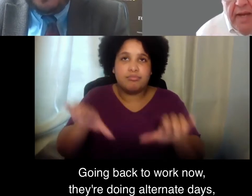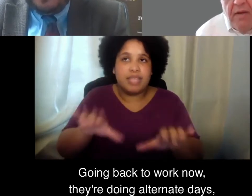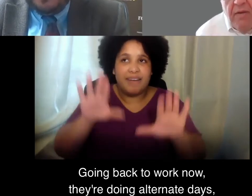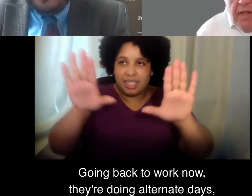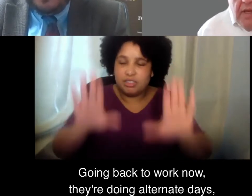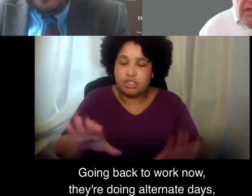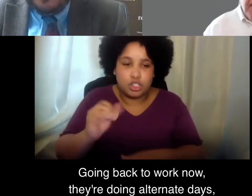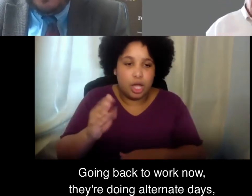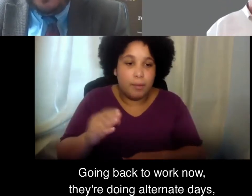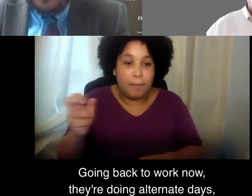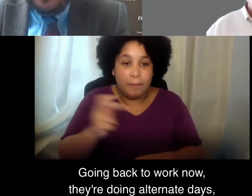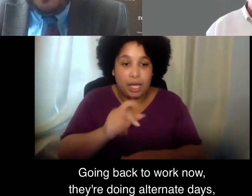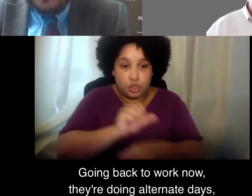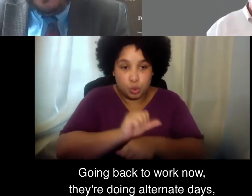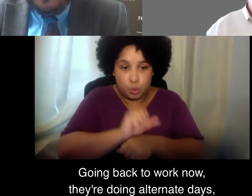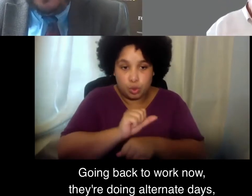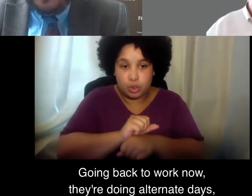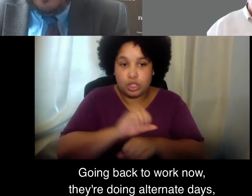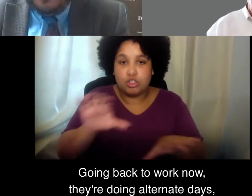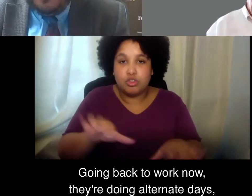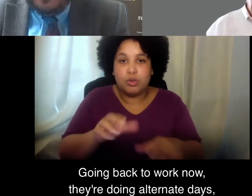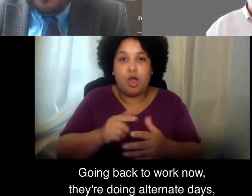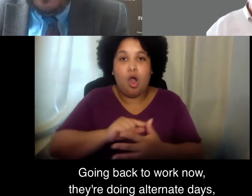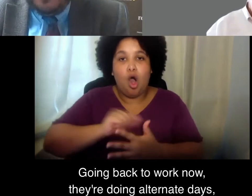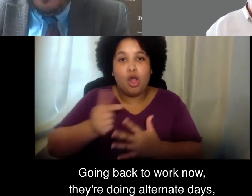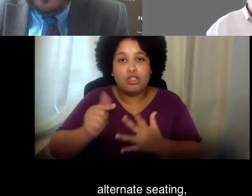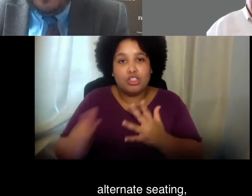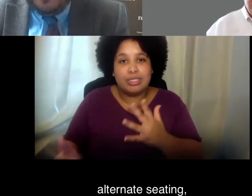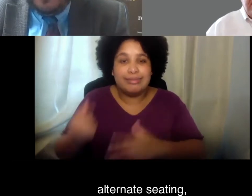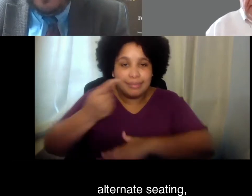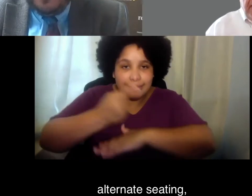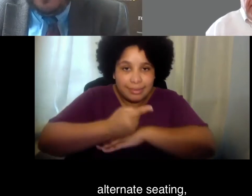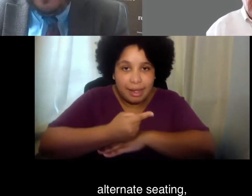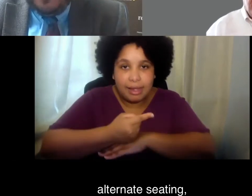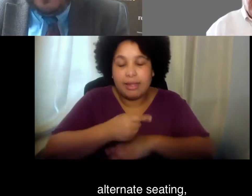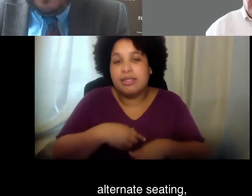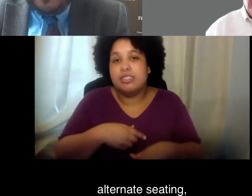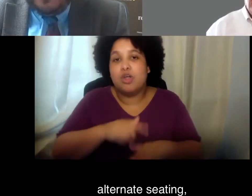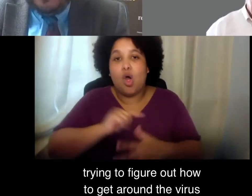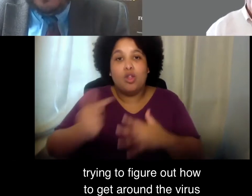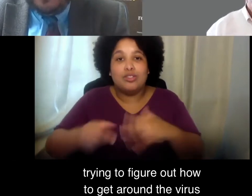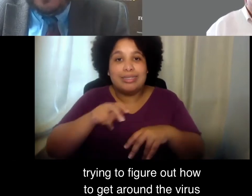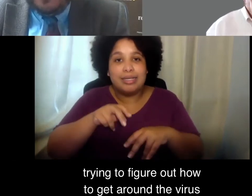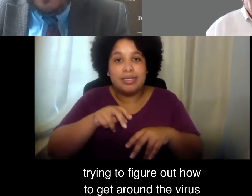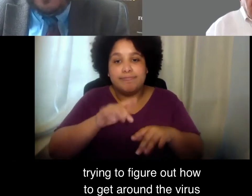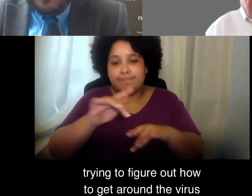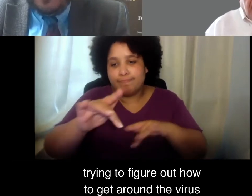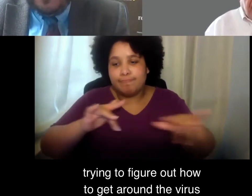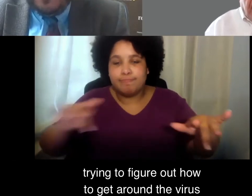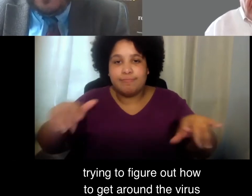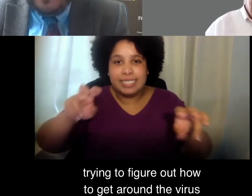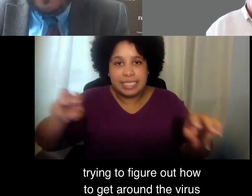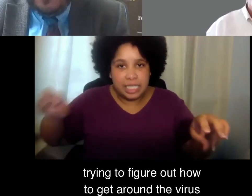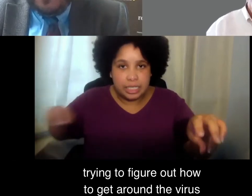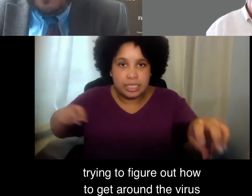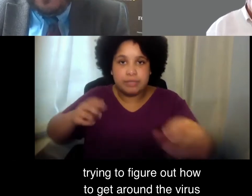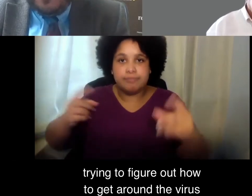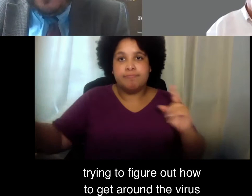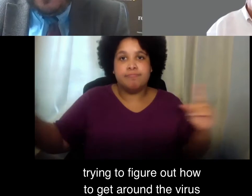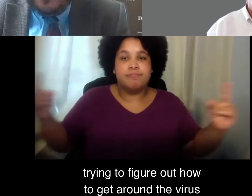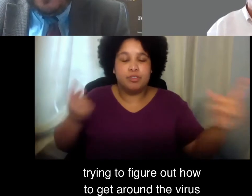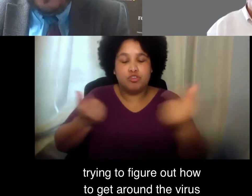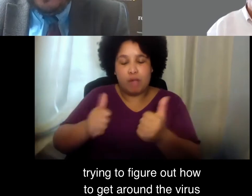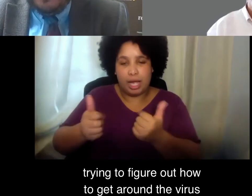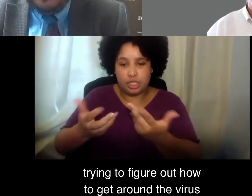back to work now, they're doing alternate days, alternate seating, trying to figure out how to get